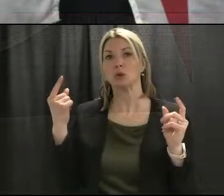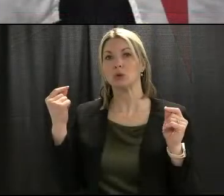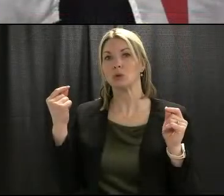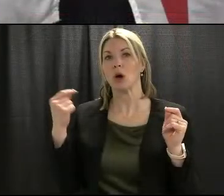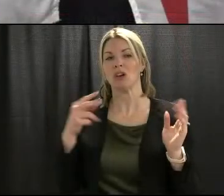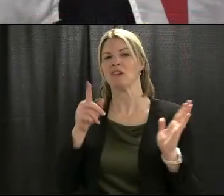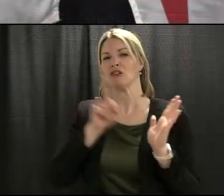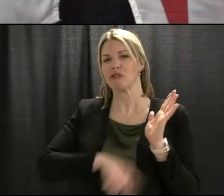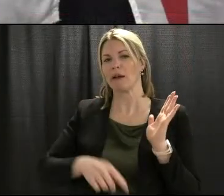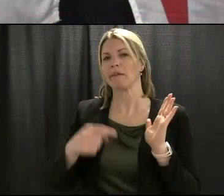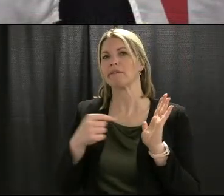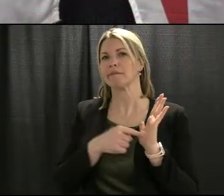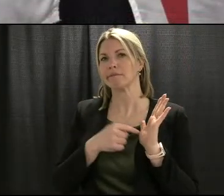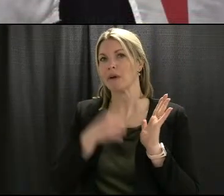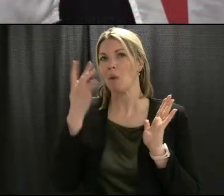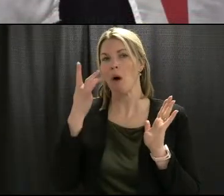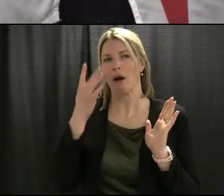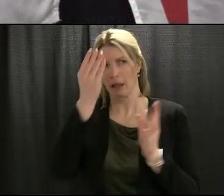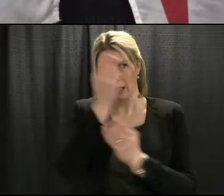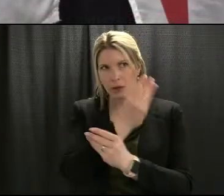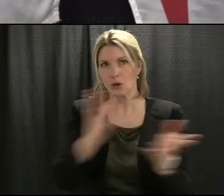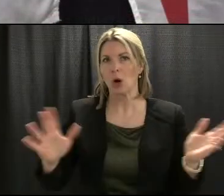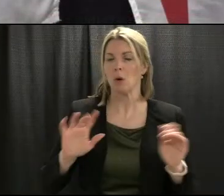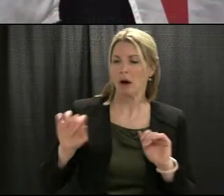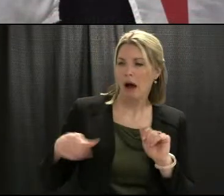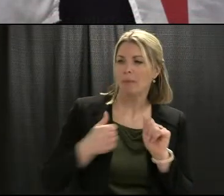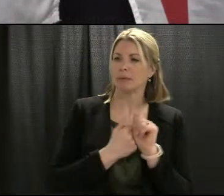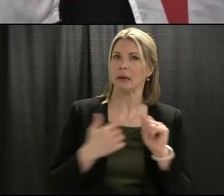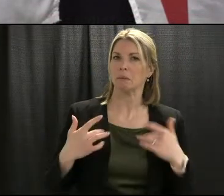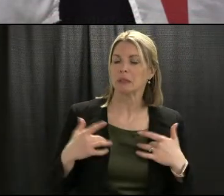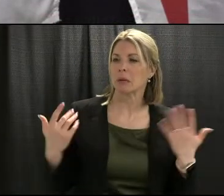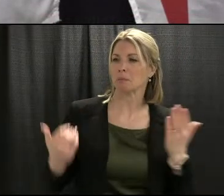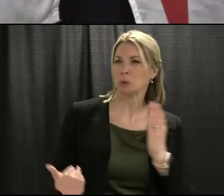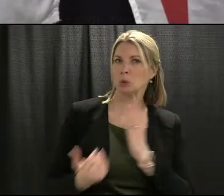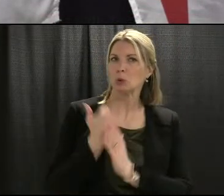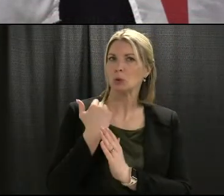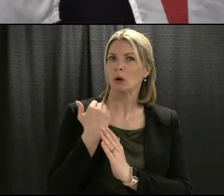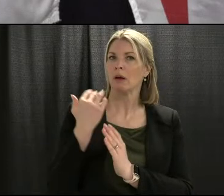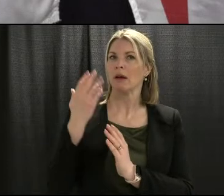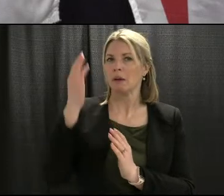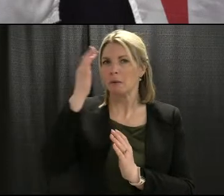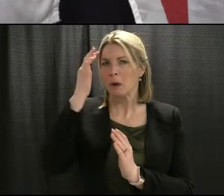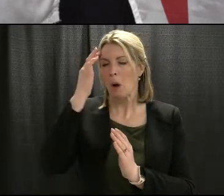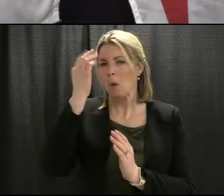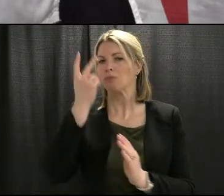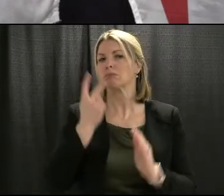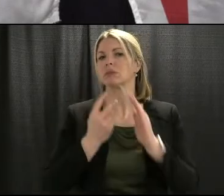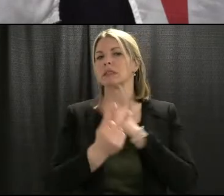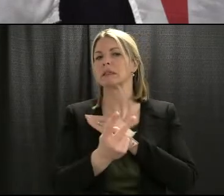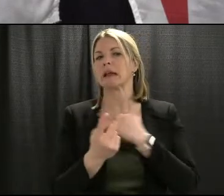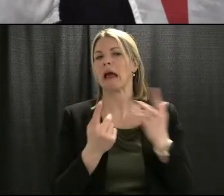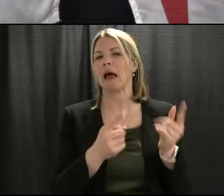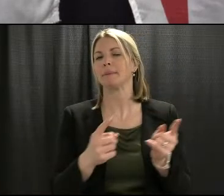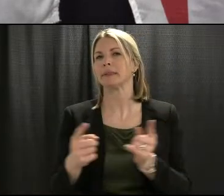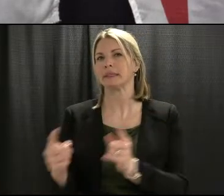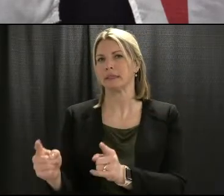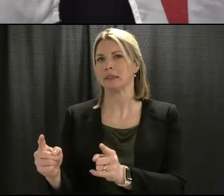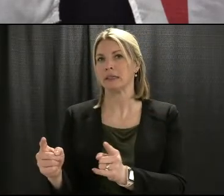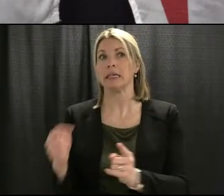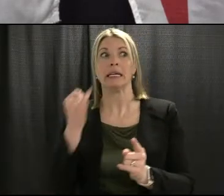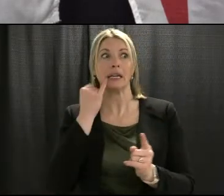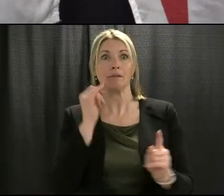is of utmost importance to everybody. We will continue to move forward. We can move forward. We can meet the challenges head